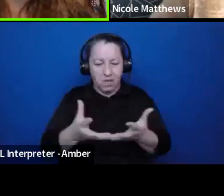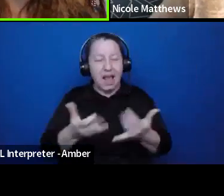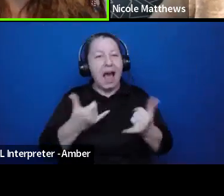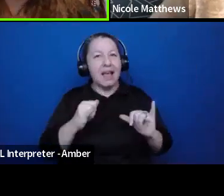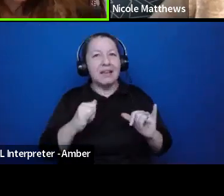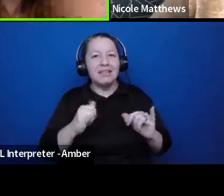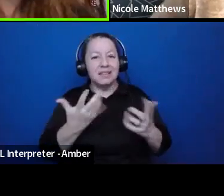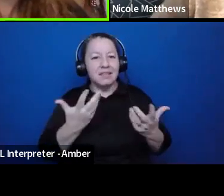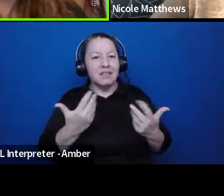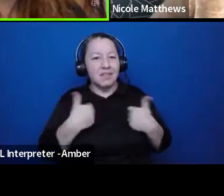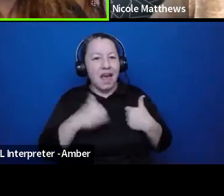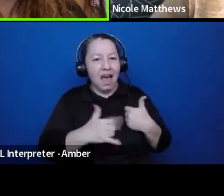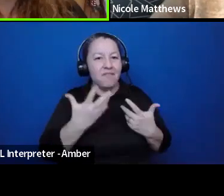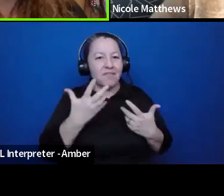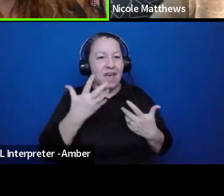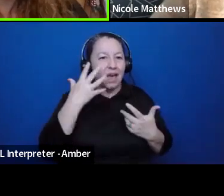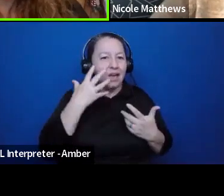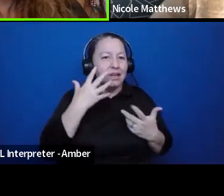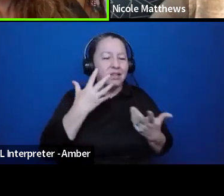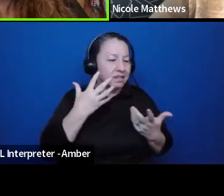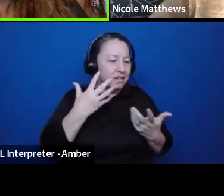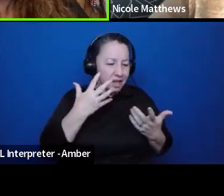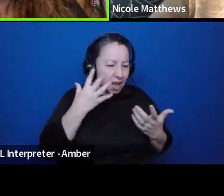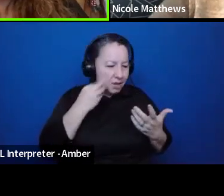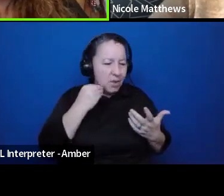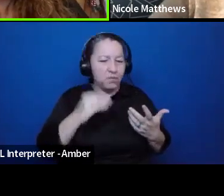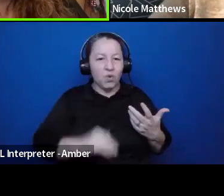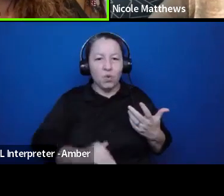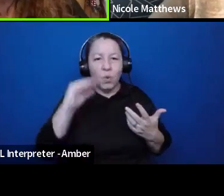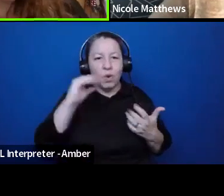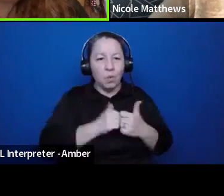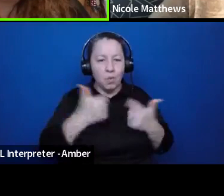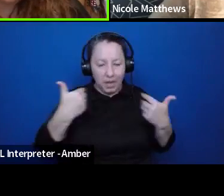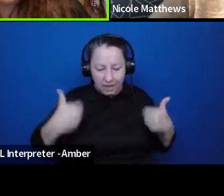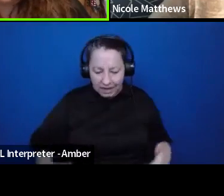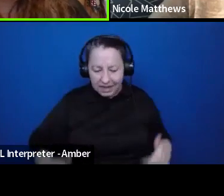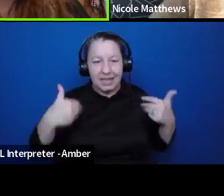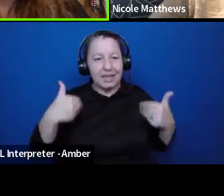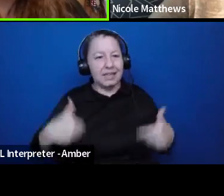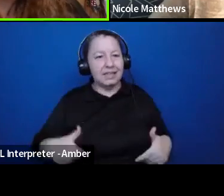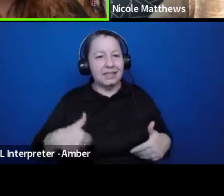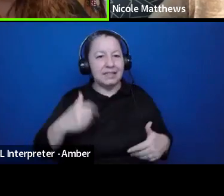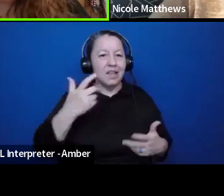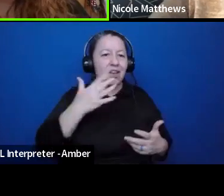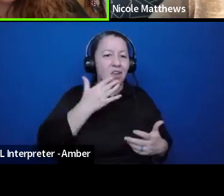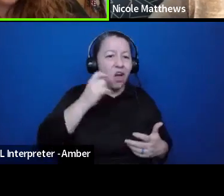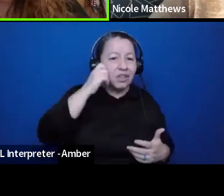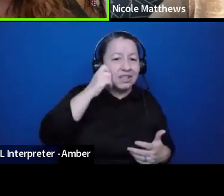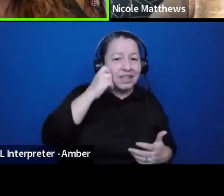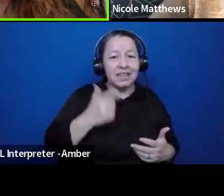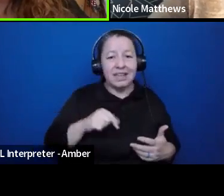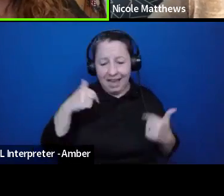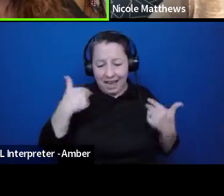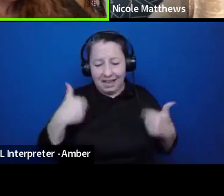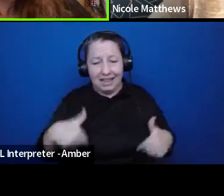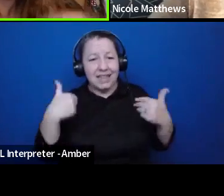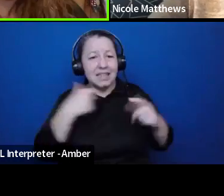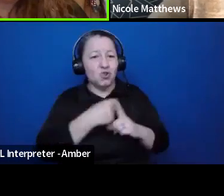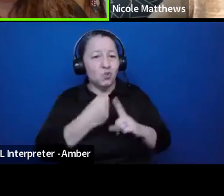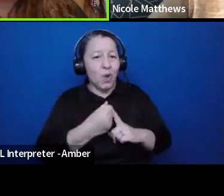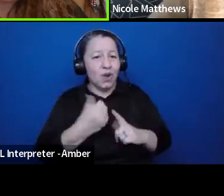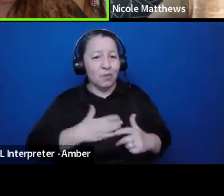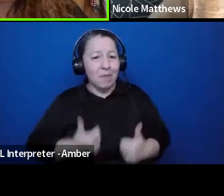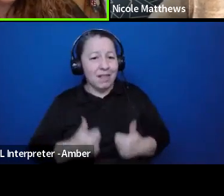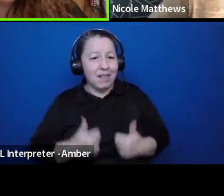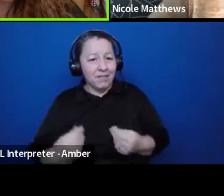best with this skin I'm in, and not take up resources that belong to other folks, right? Like I got to do